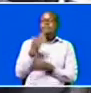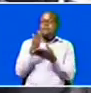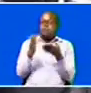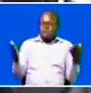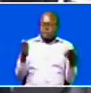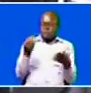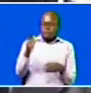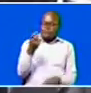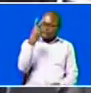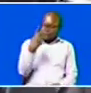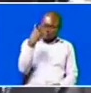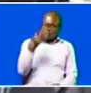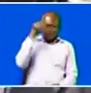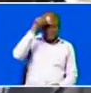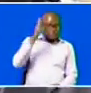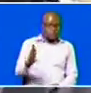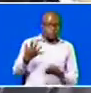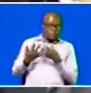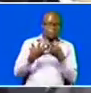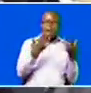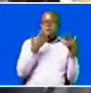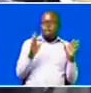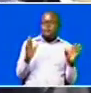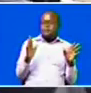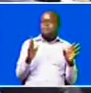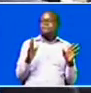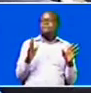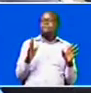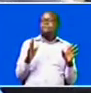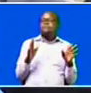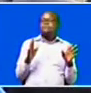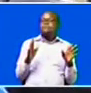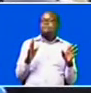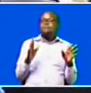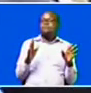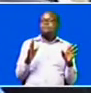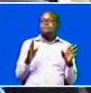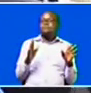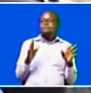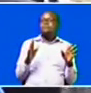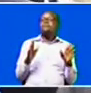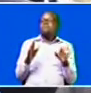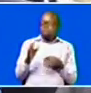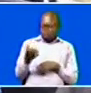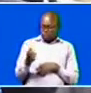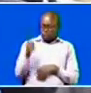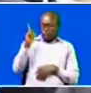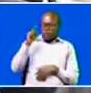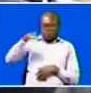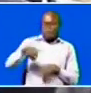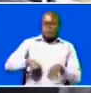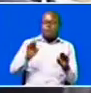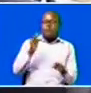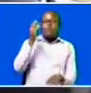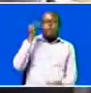of the culprits have been nabbed, and the full law will take its own course,